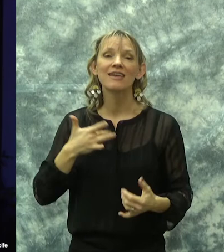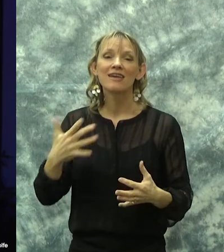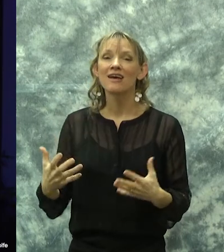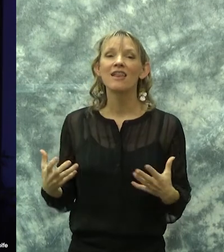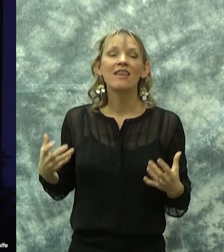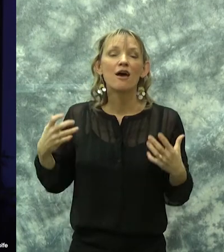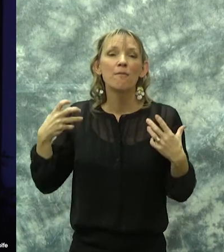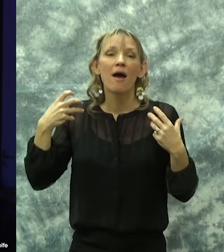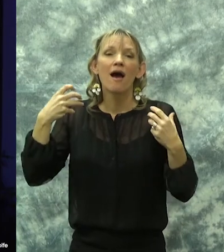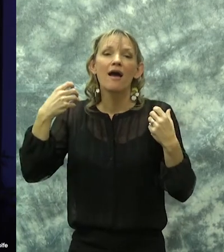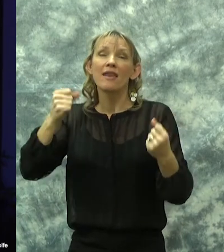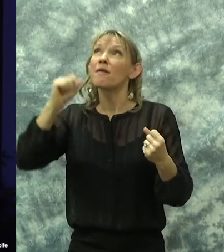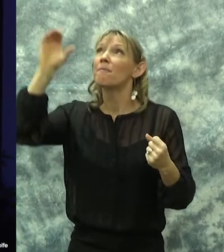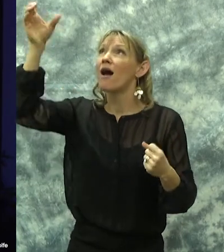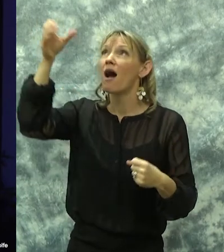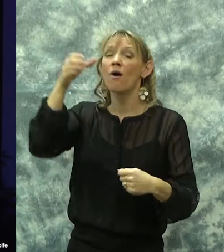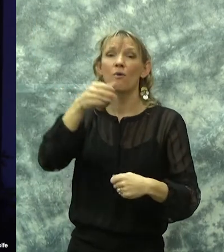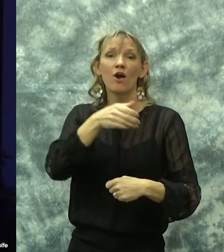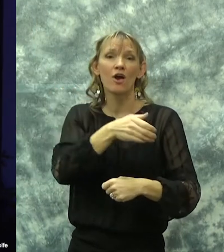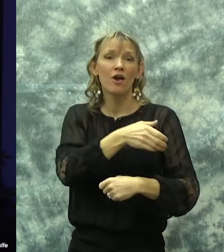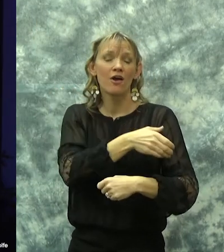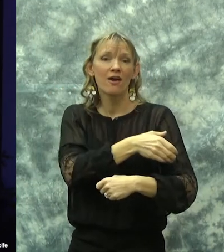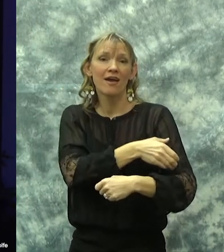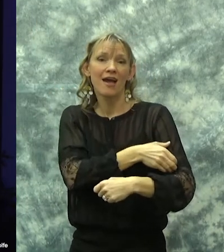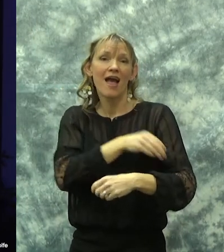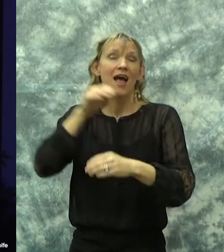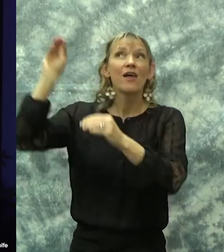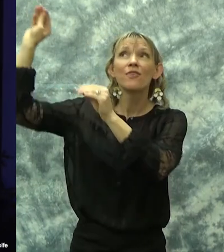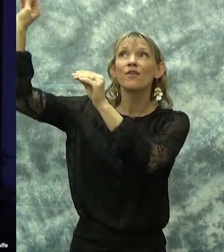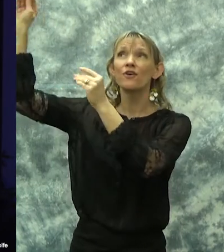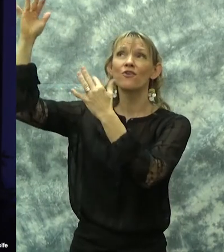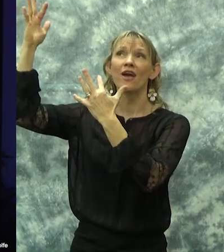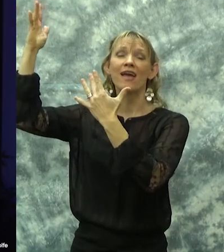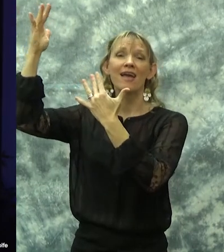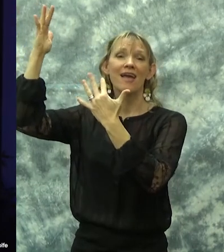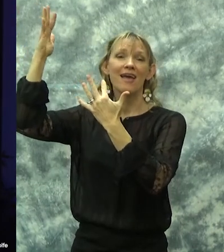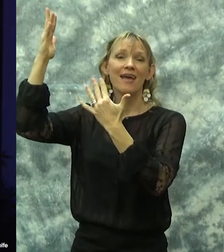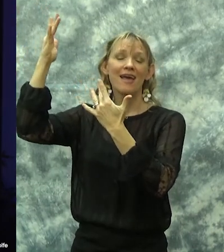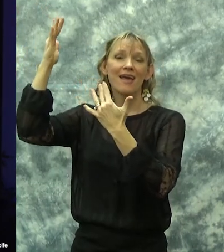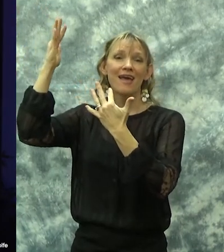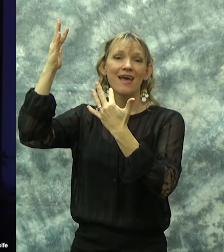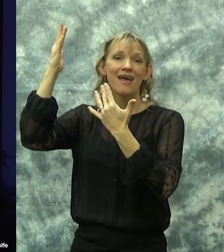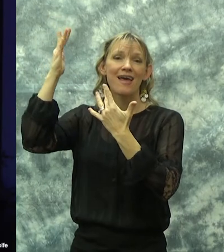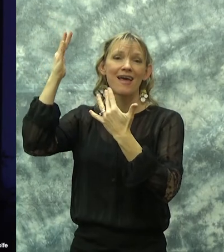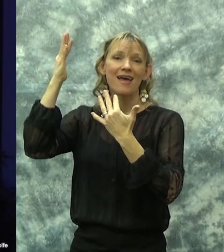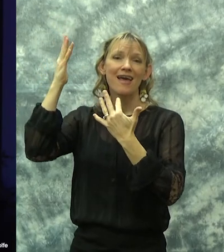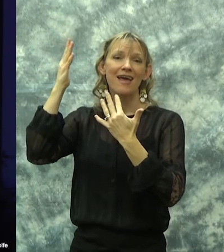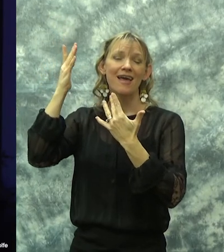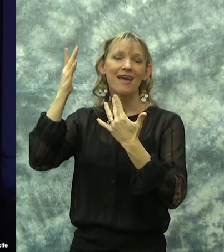can feel the mighty power and the